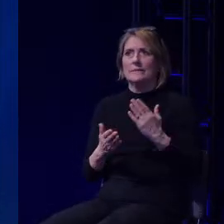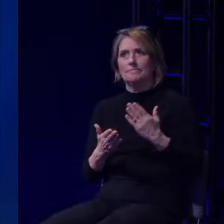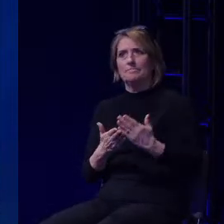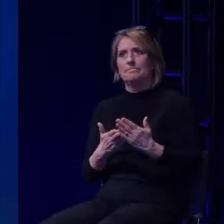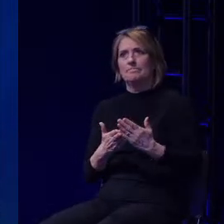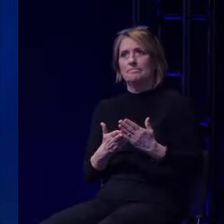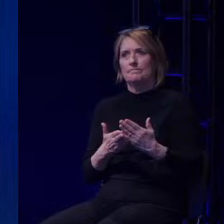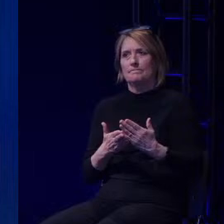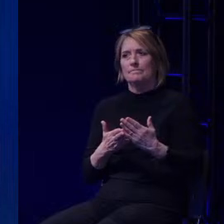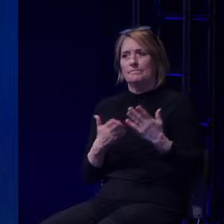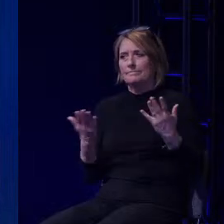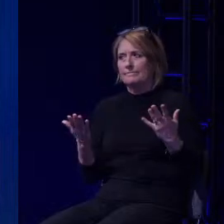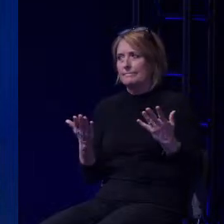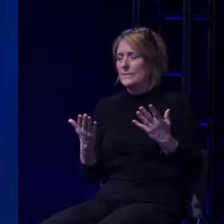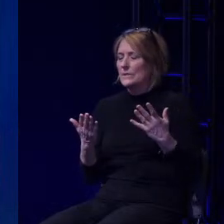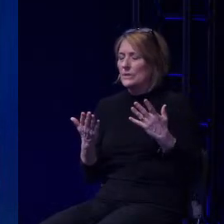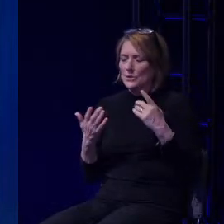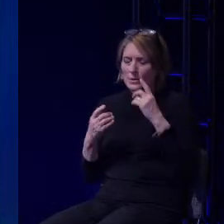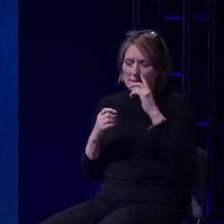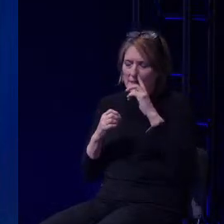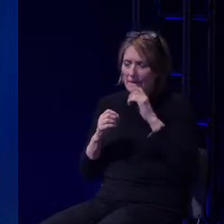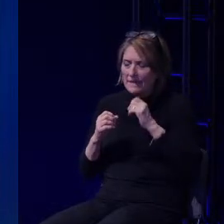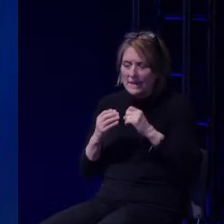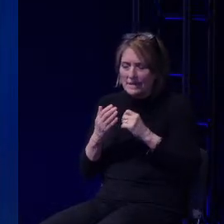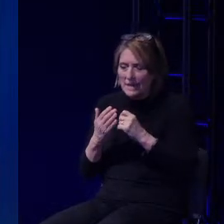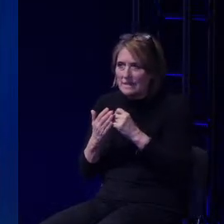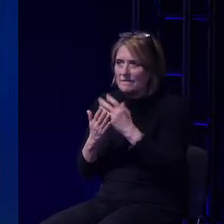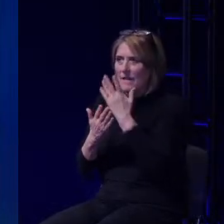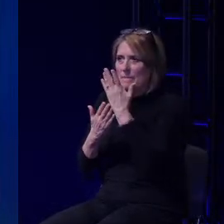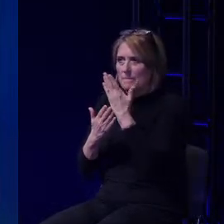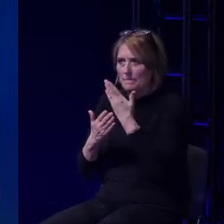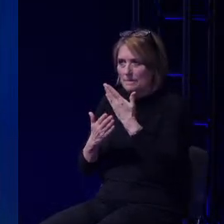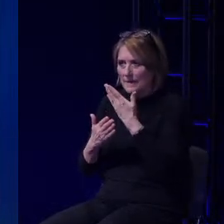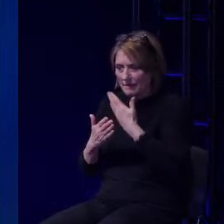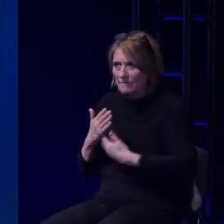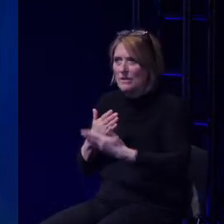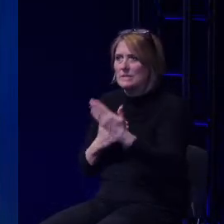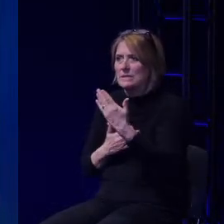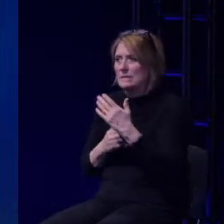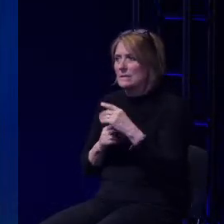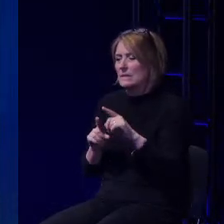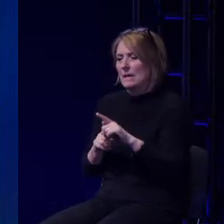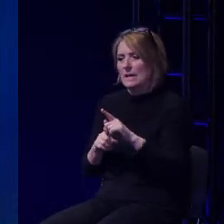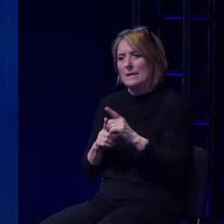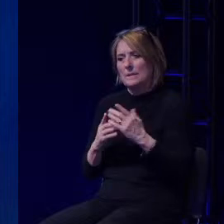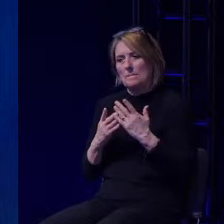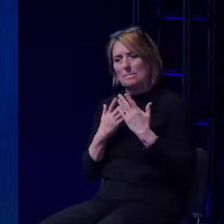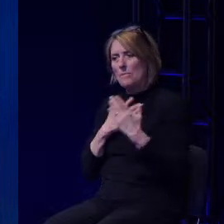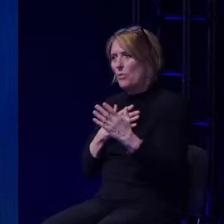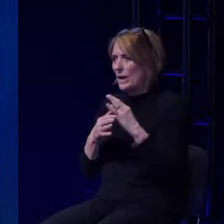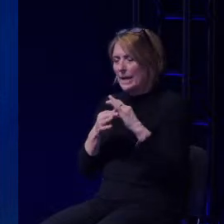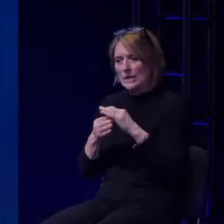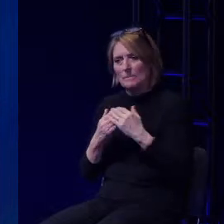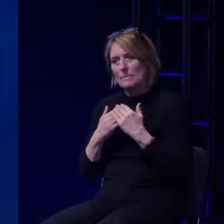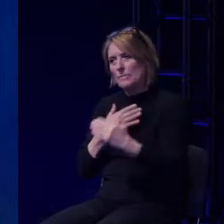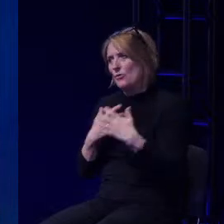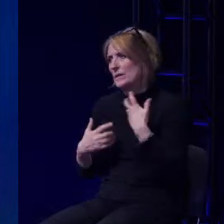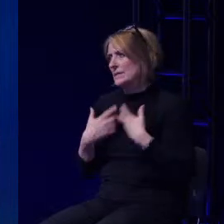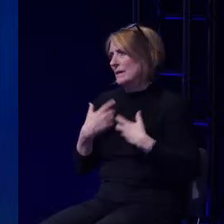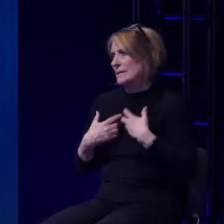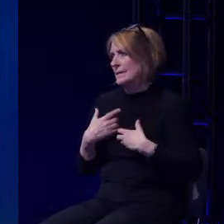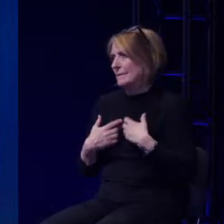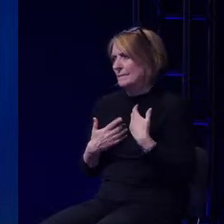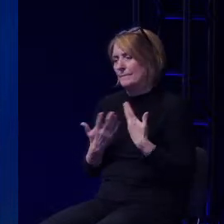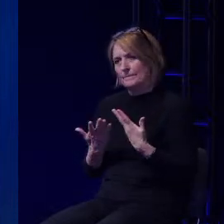actually unfolding in front of you. And so I found it a much, in some ways, more engaging, more exciting place